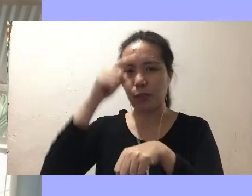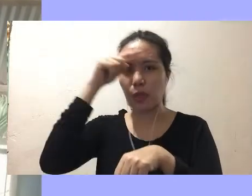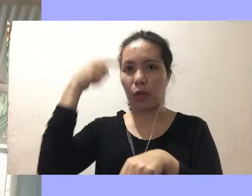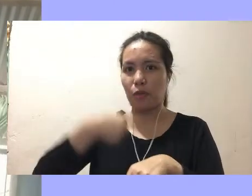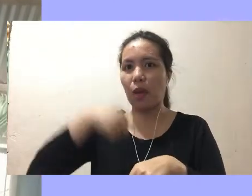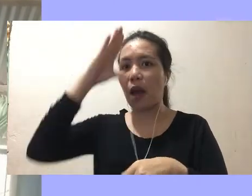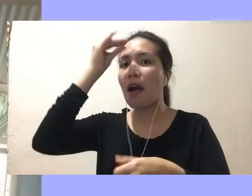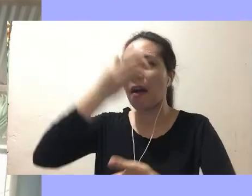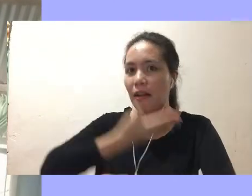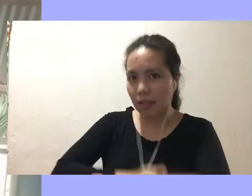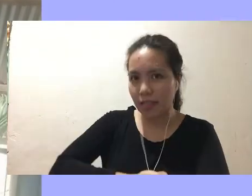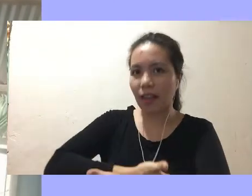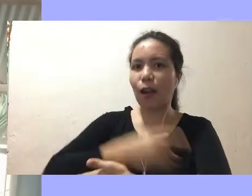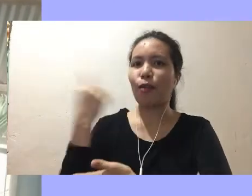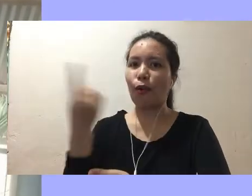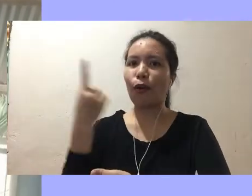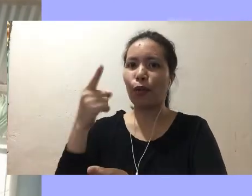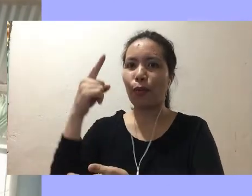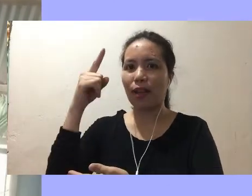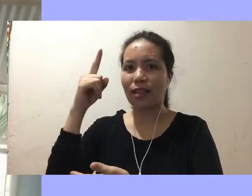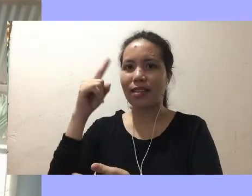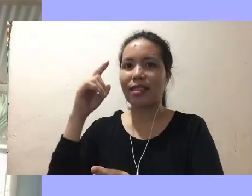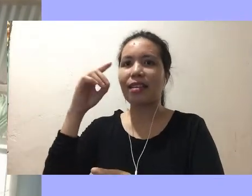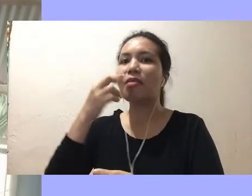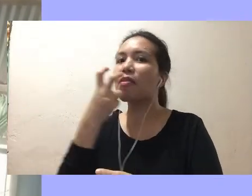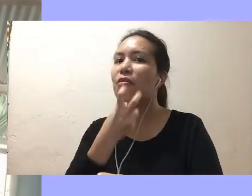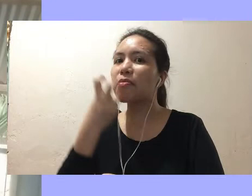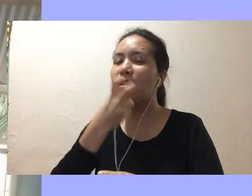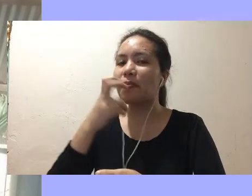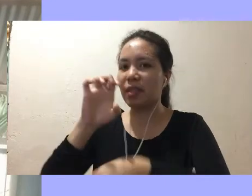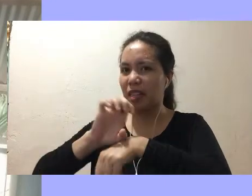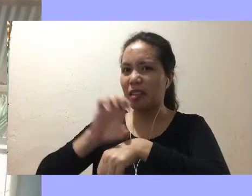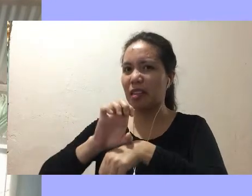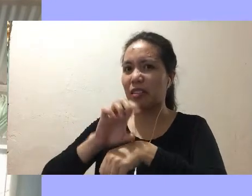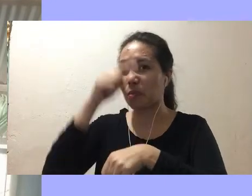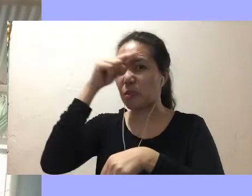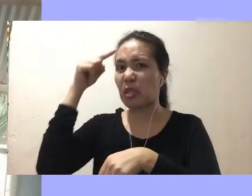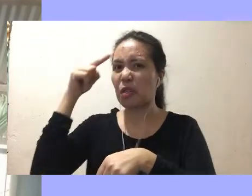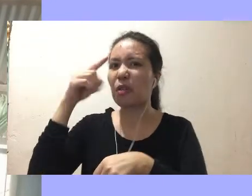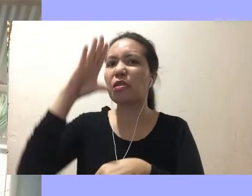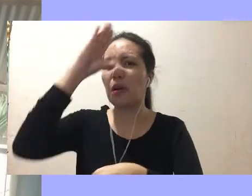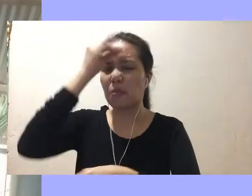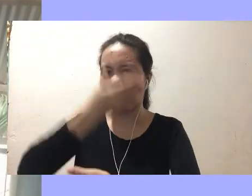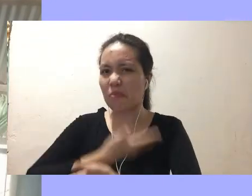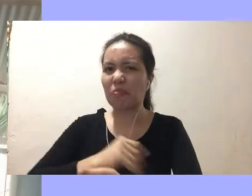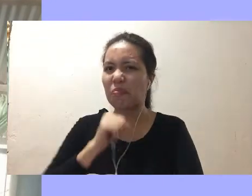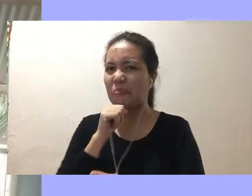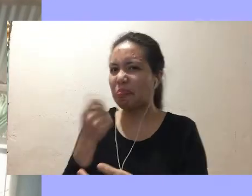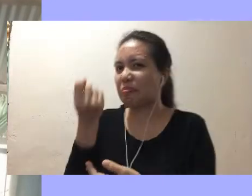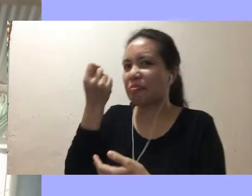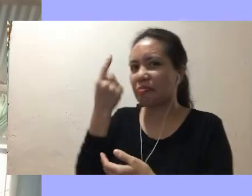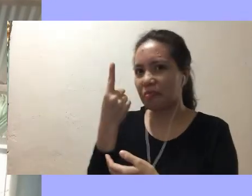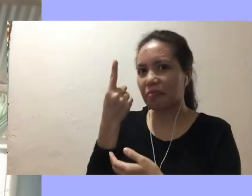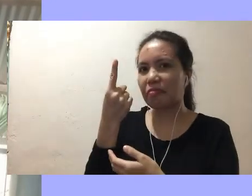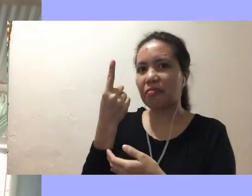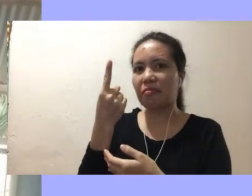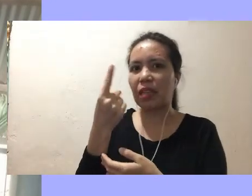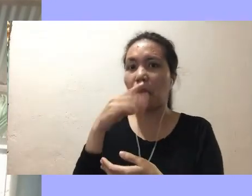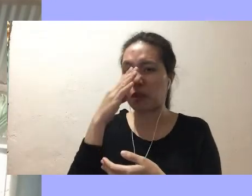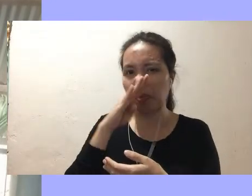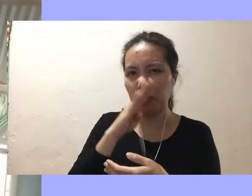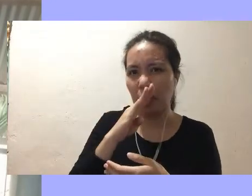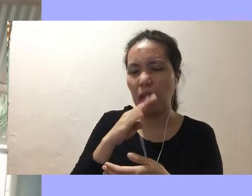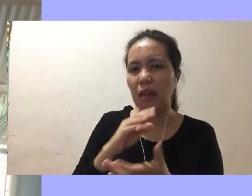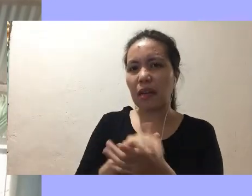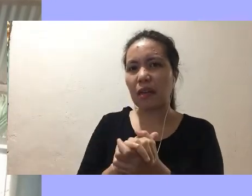because my son is speaking English, and sometimes he cannot understand vernacular language. Although he